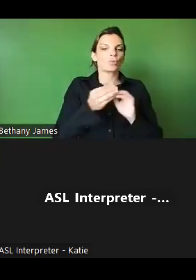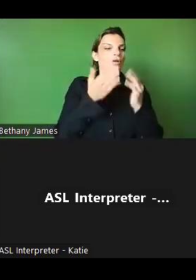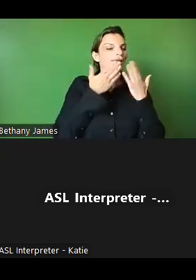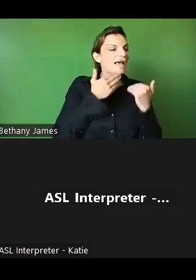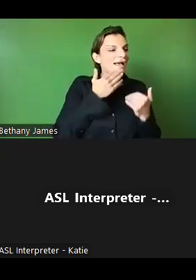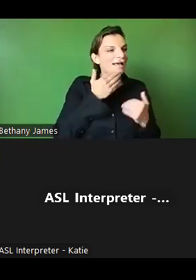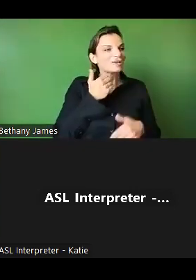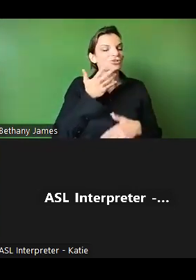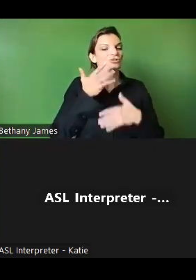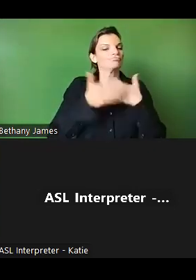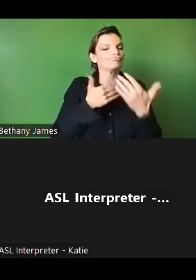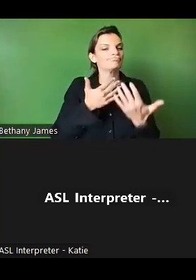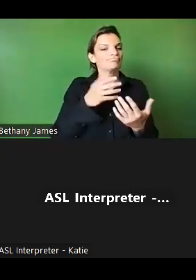neighbor.